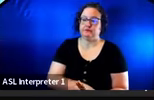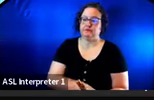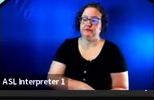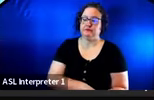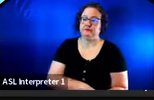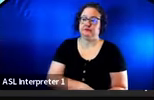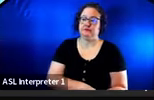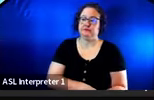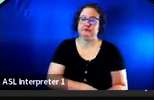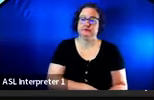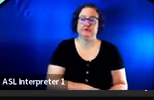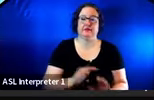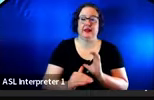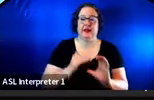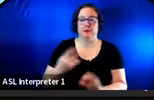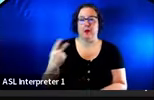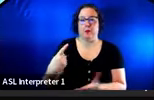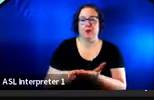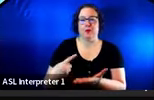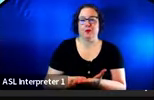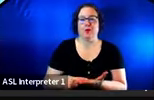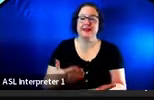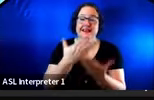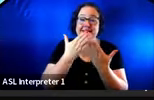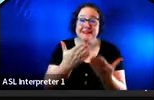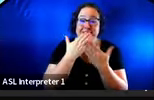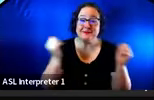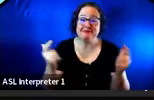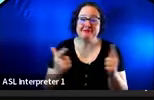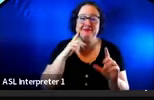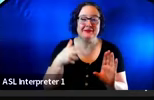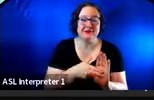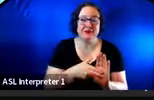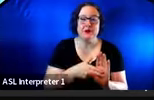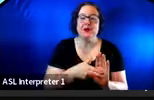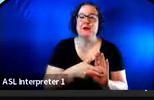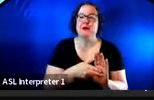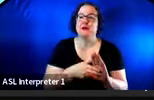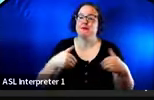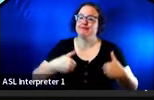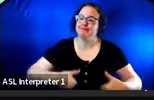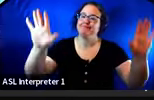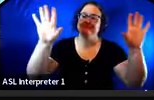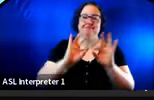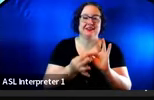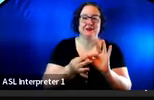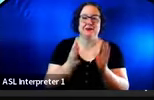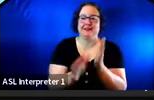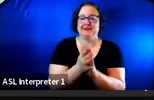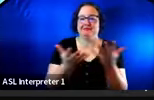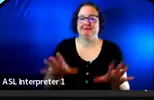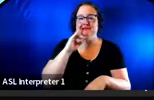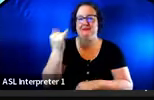help in the Sacramento area. Email me, we'll talk. All right, thank you everybody for joining us. We have to let everyone go. Our interpretation is done for the